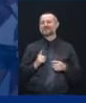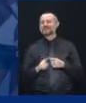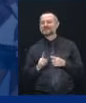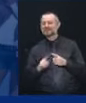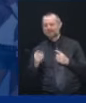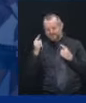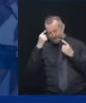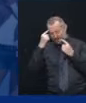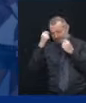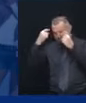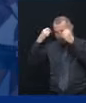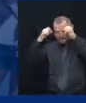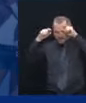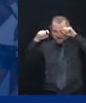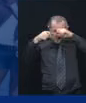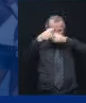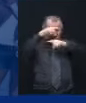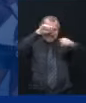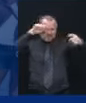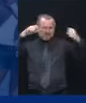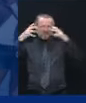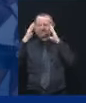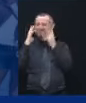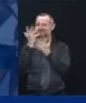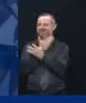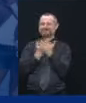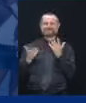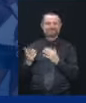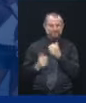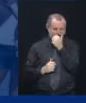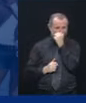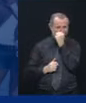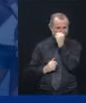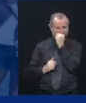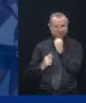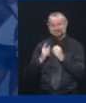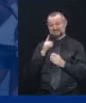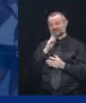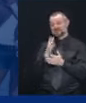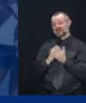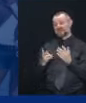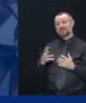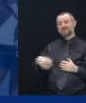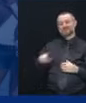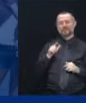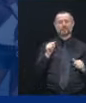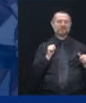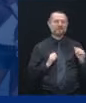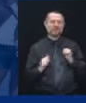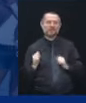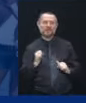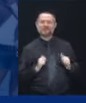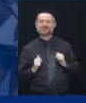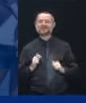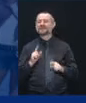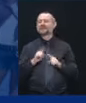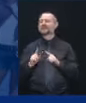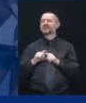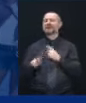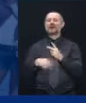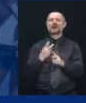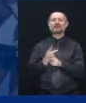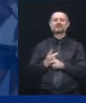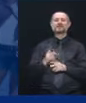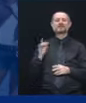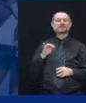want that sharing. A big part of that is the arts and the culture, and that has been